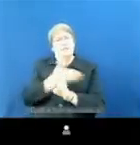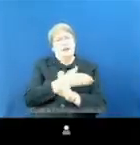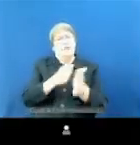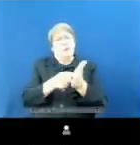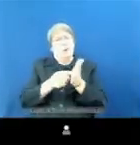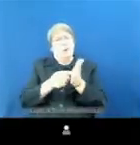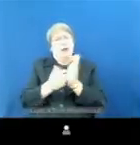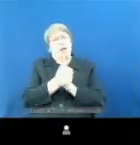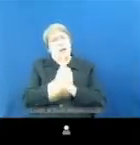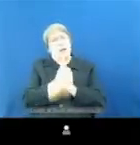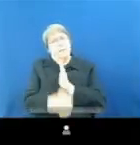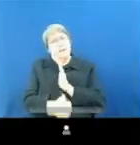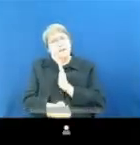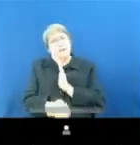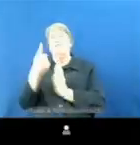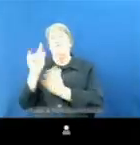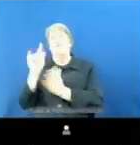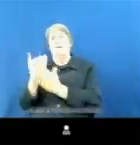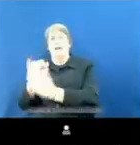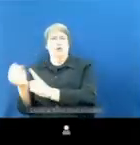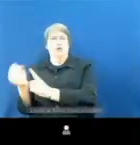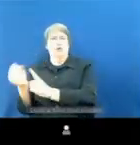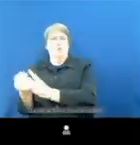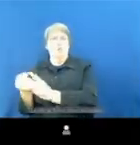for the setting that you're working in,